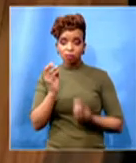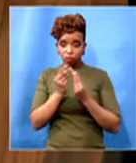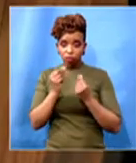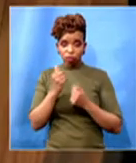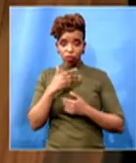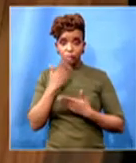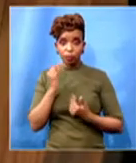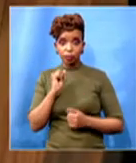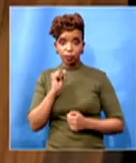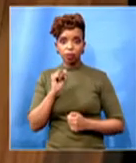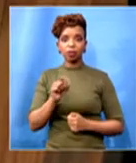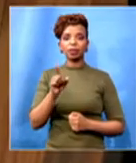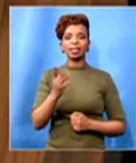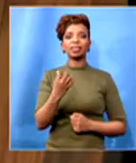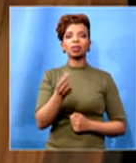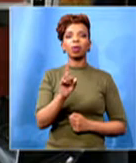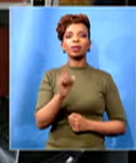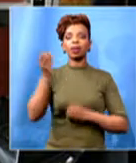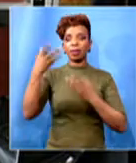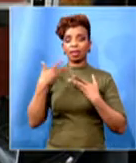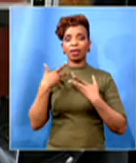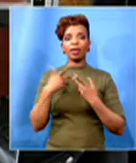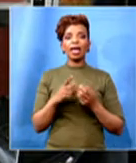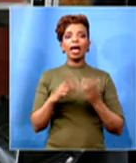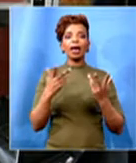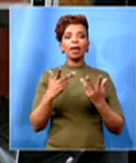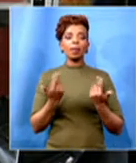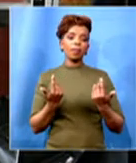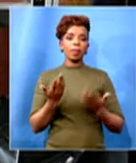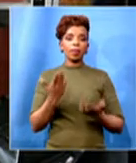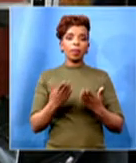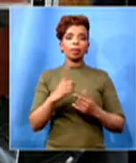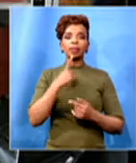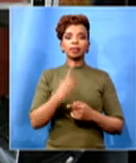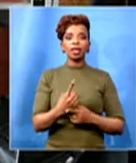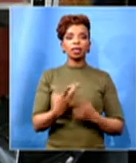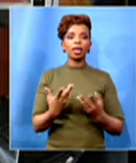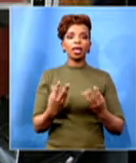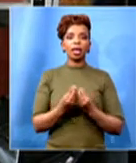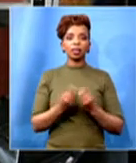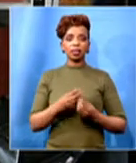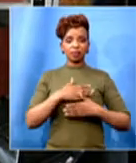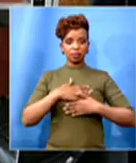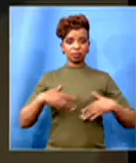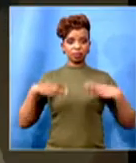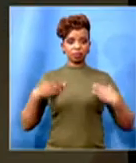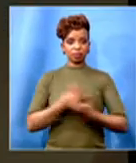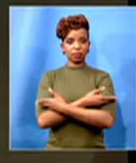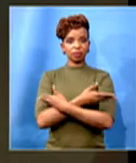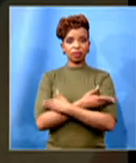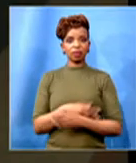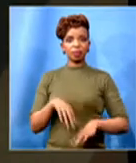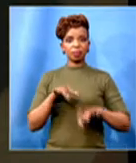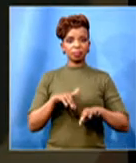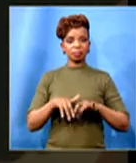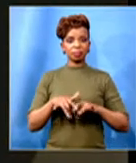corporates that will give us branded products, so t-shirting that have been printed and misprinted. We will cut up the bottom of the t-shirt